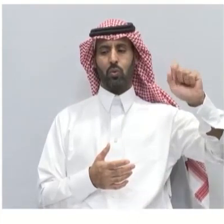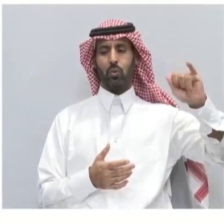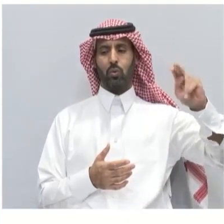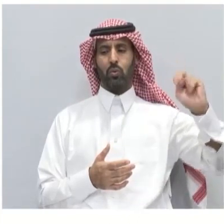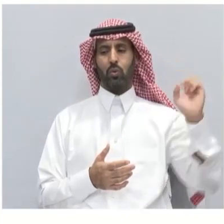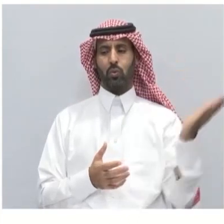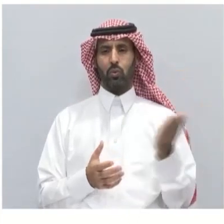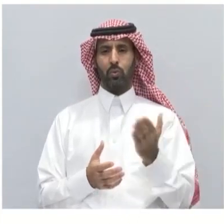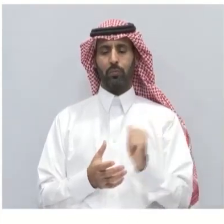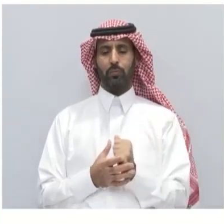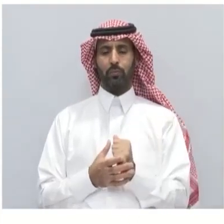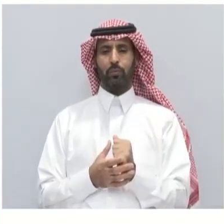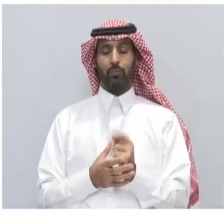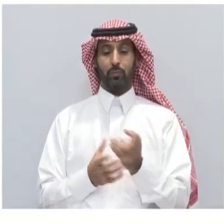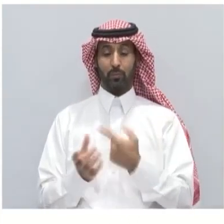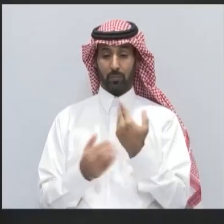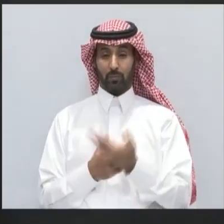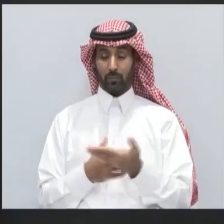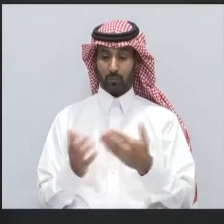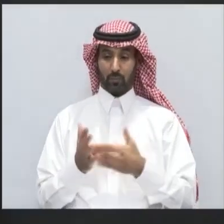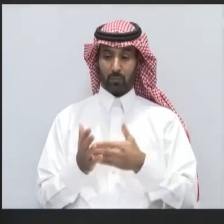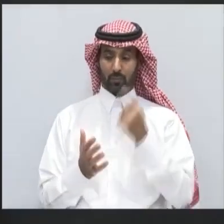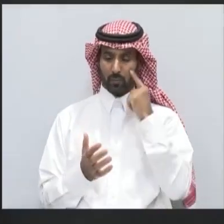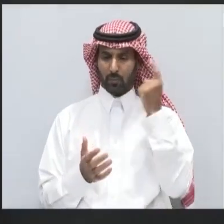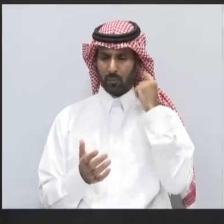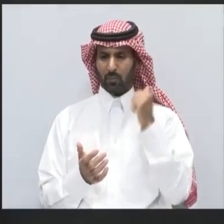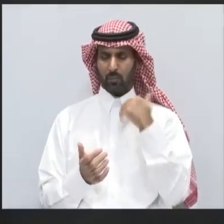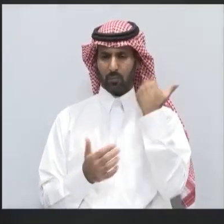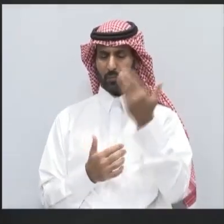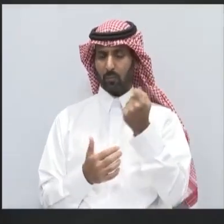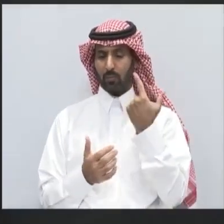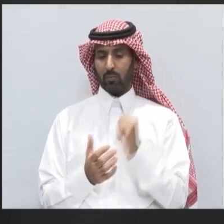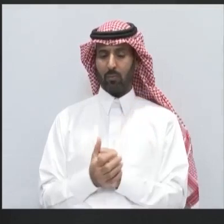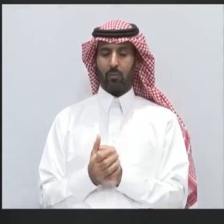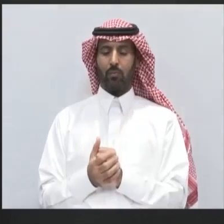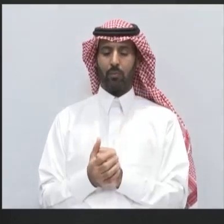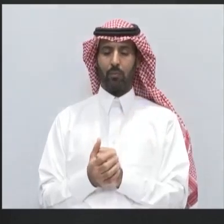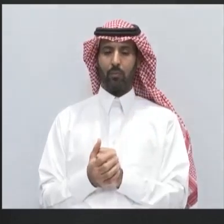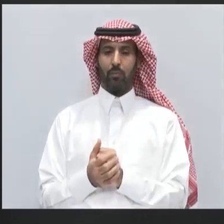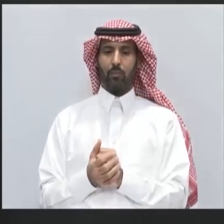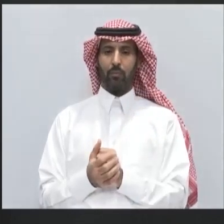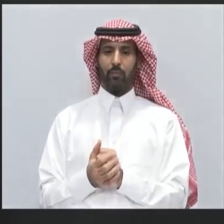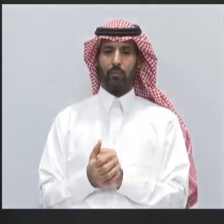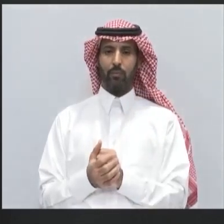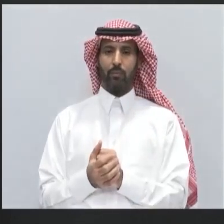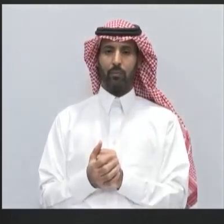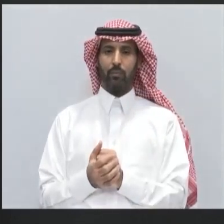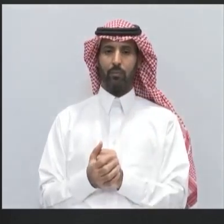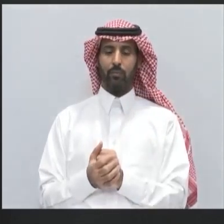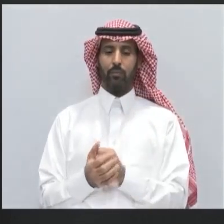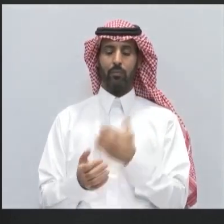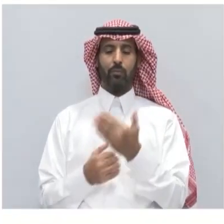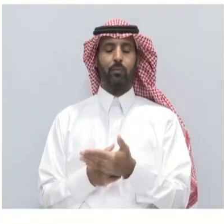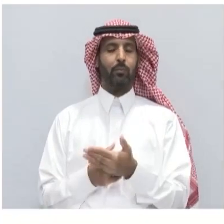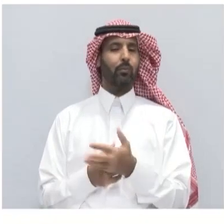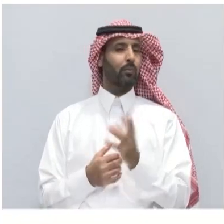the solution. Always at the ending of the brainstorming, you come up with the solution.